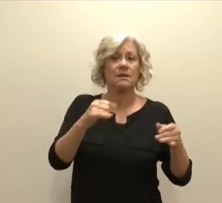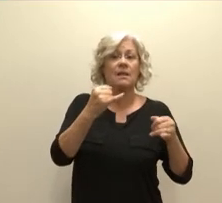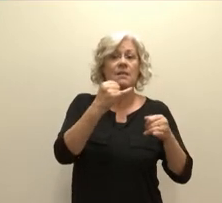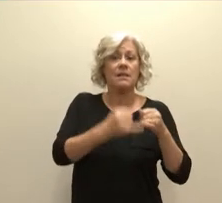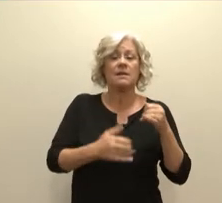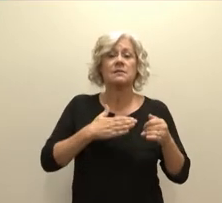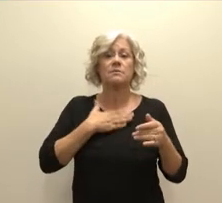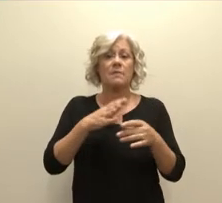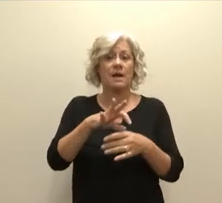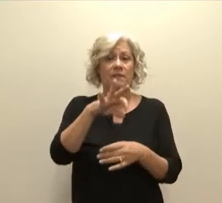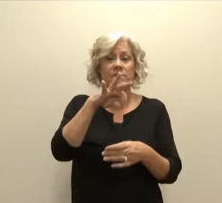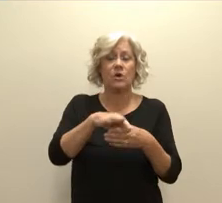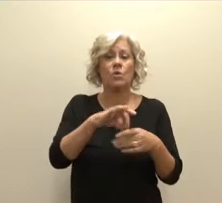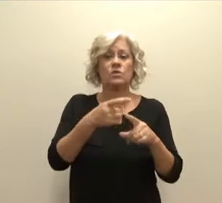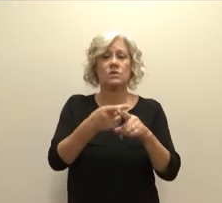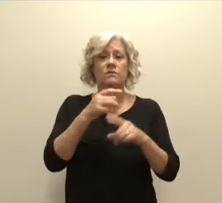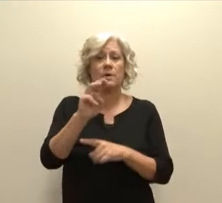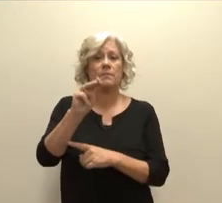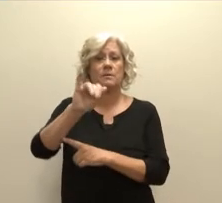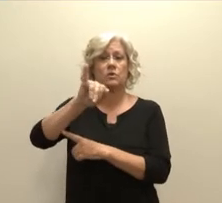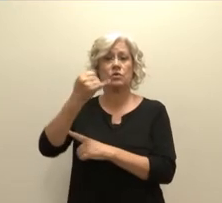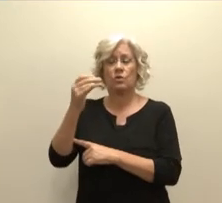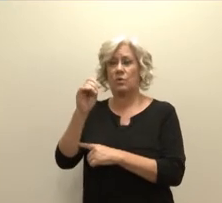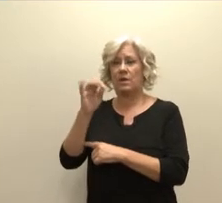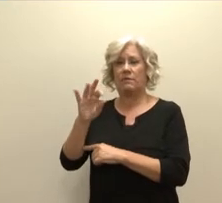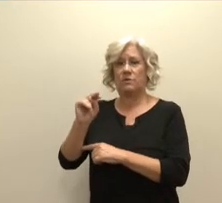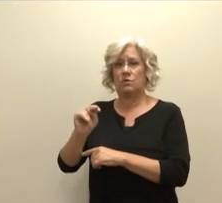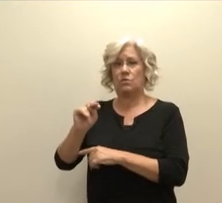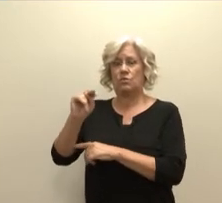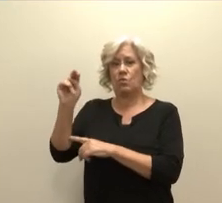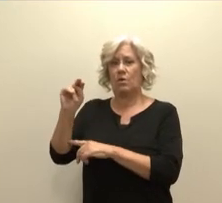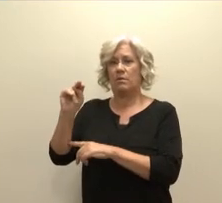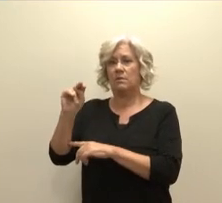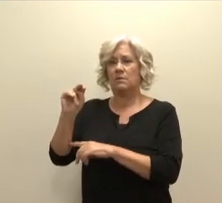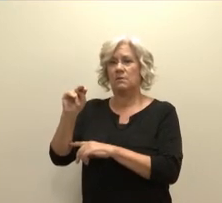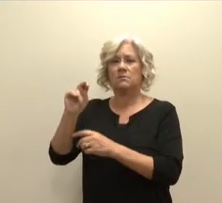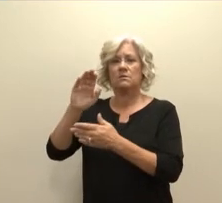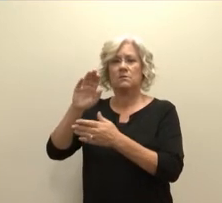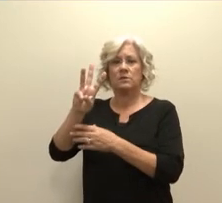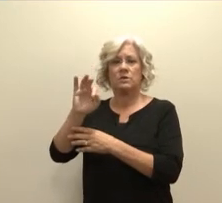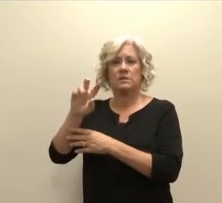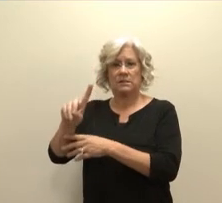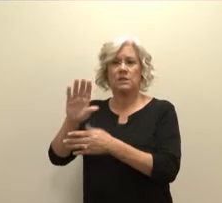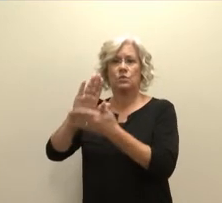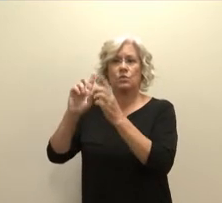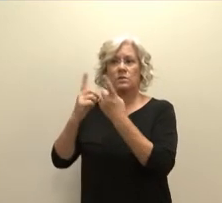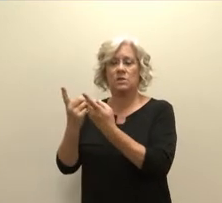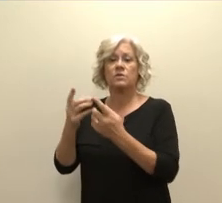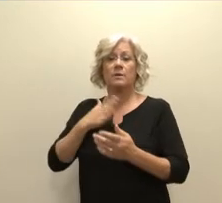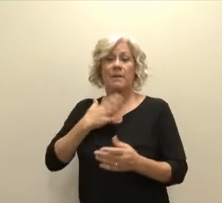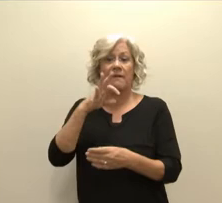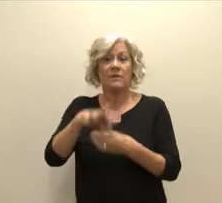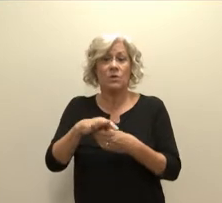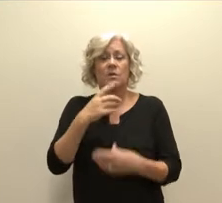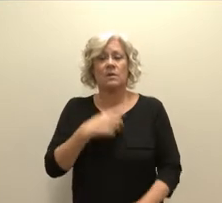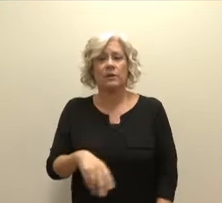My vote is for the majority-minority students of Waco Independent School District, and the vote is no.